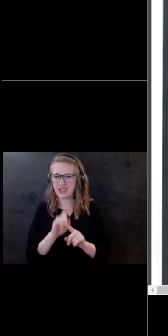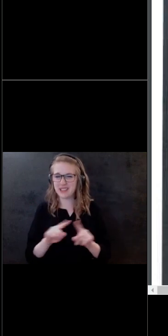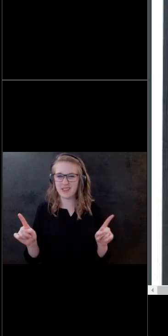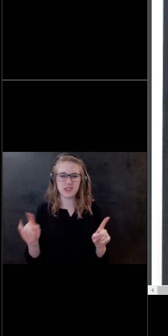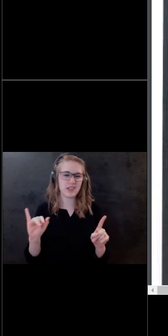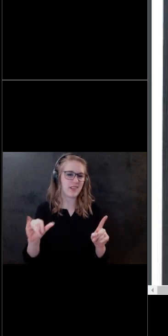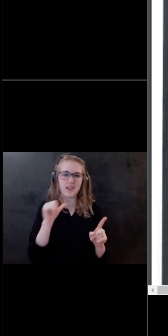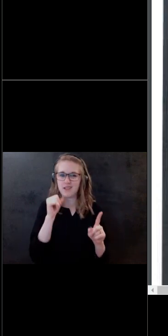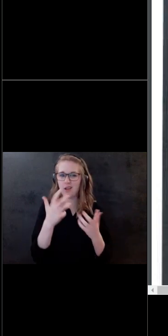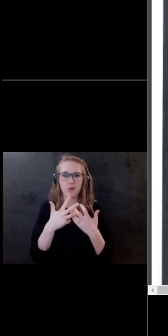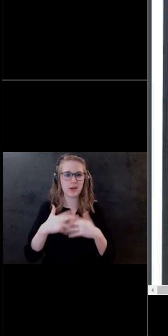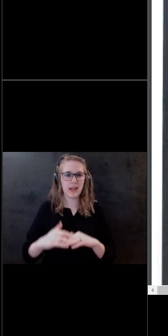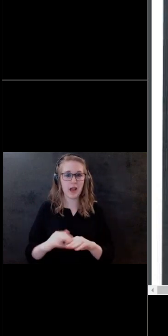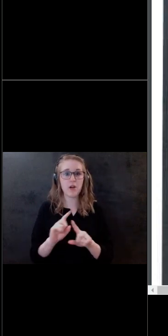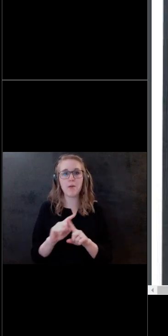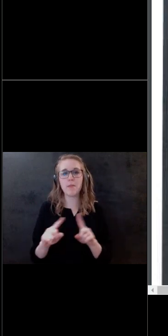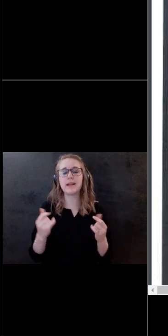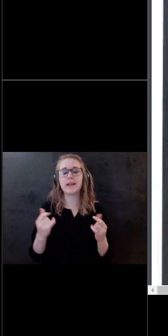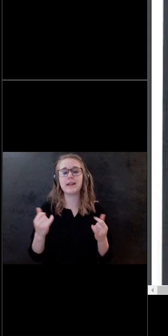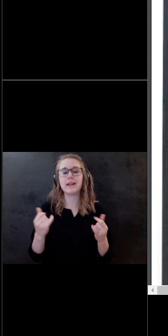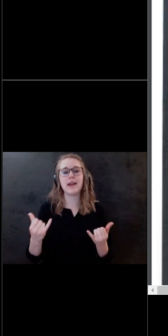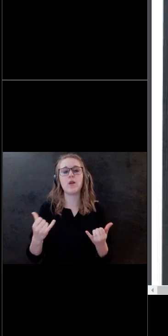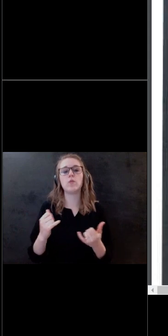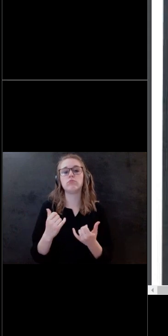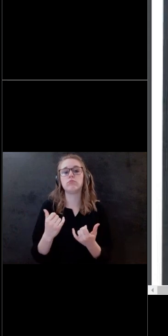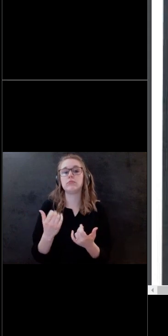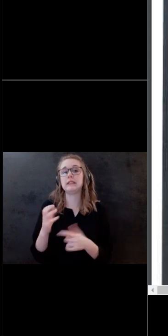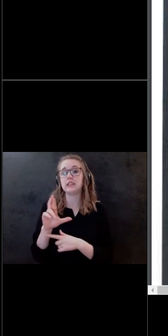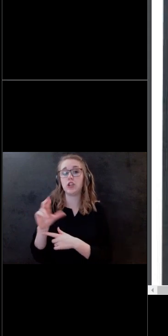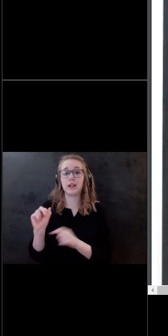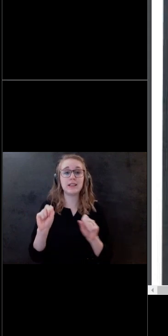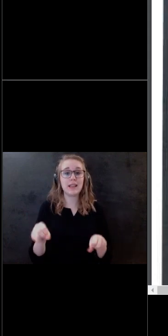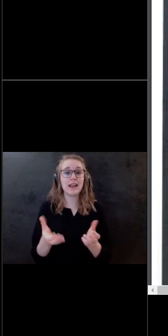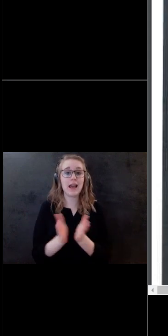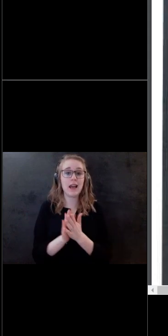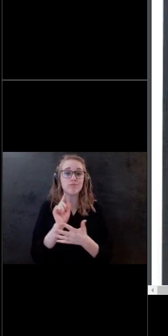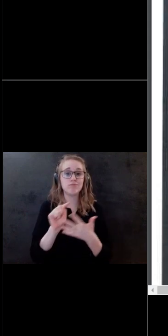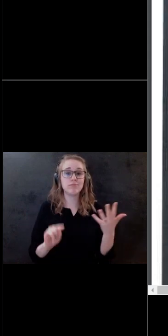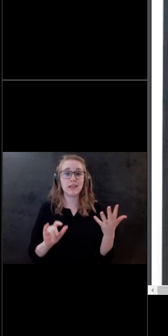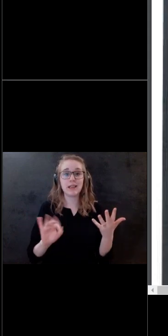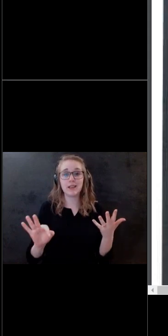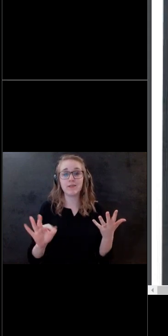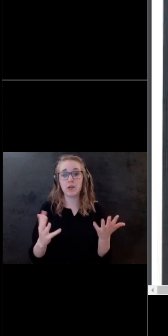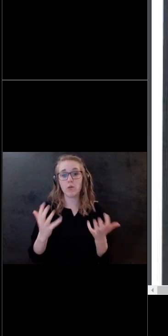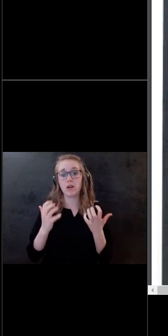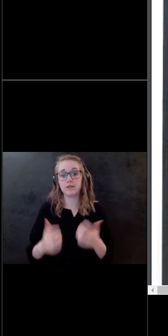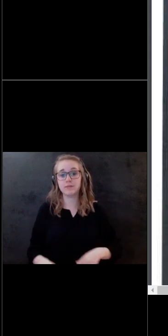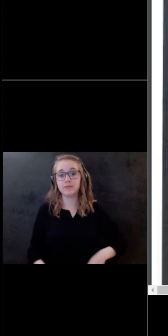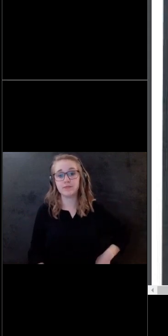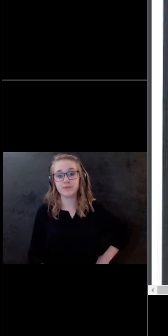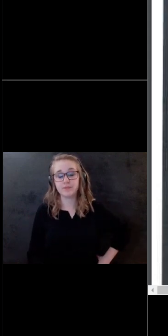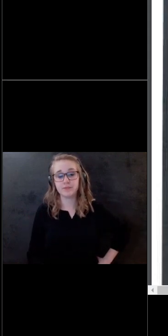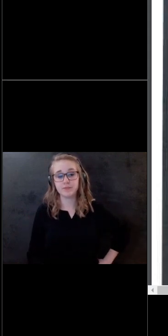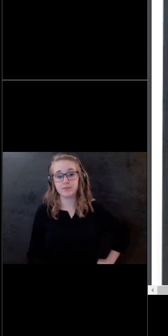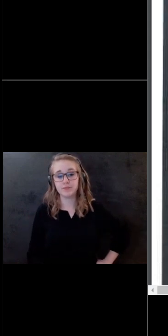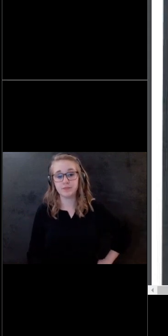didn't work out. But it is, we are in a position where the CRA can ask for things if that's the desire.